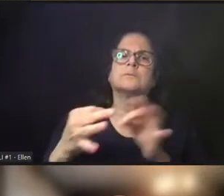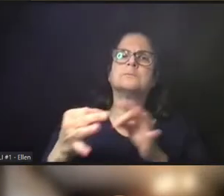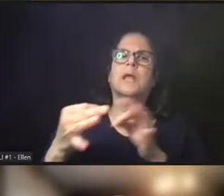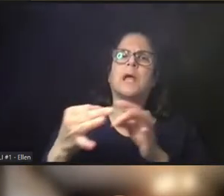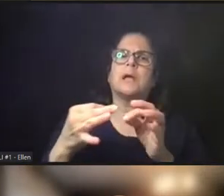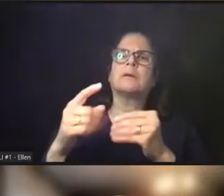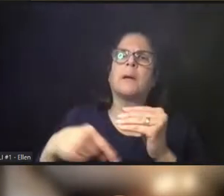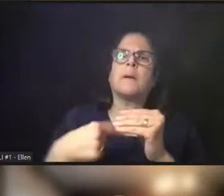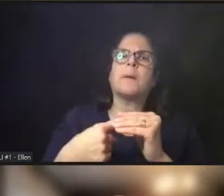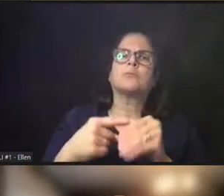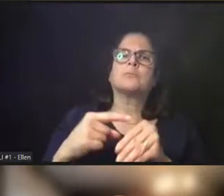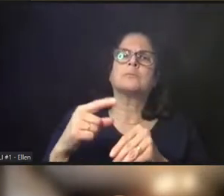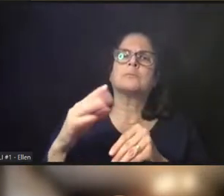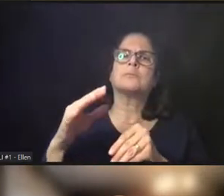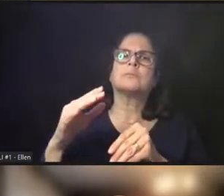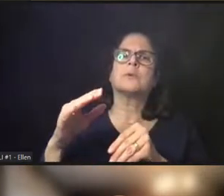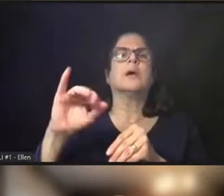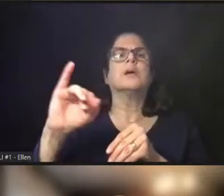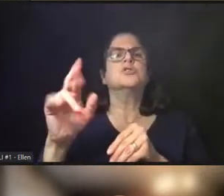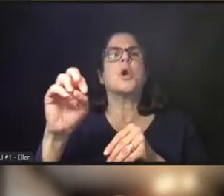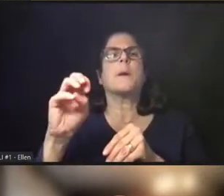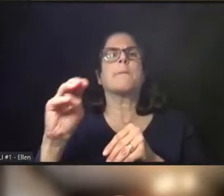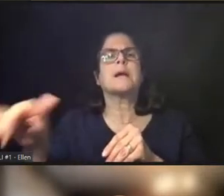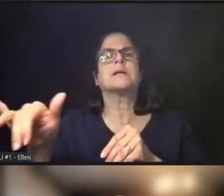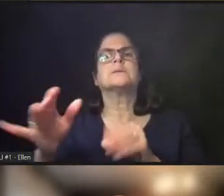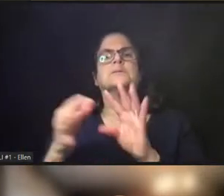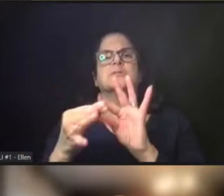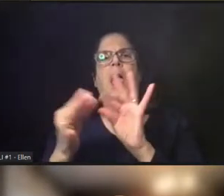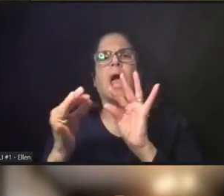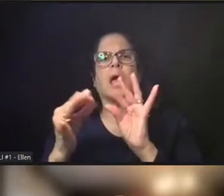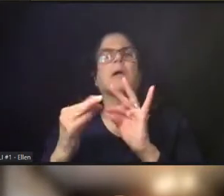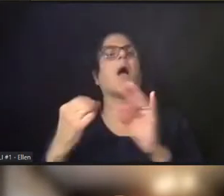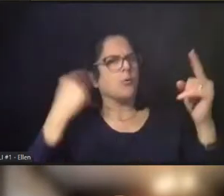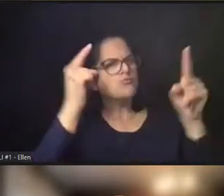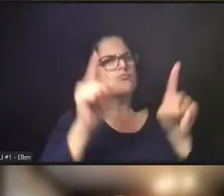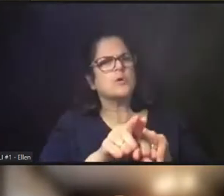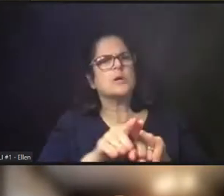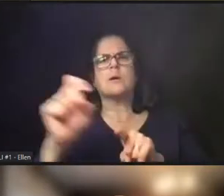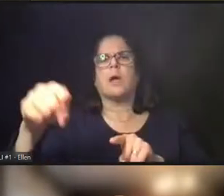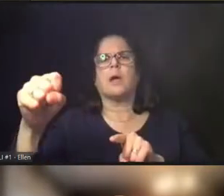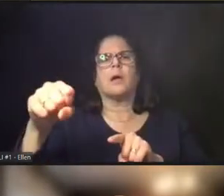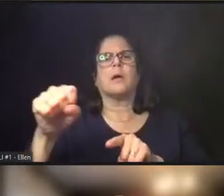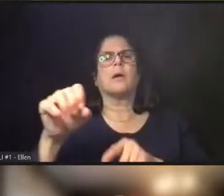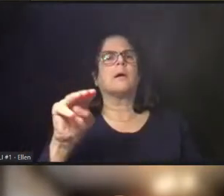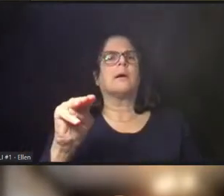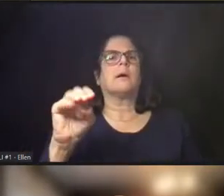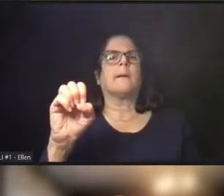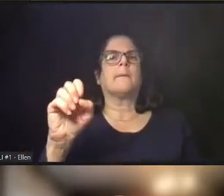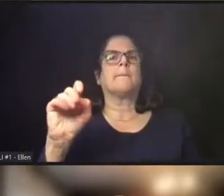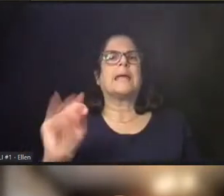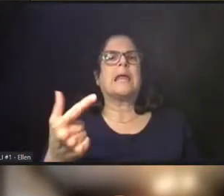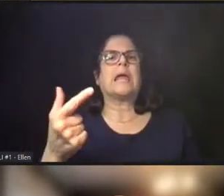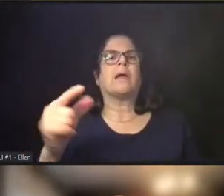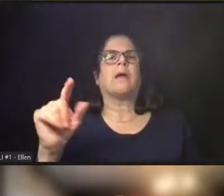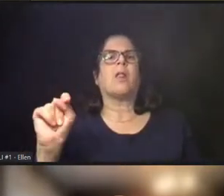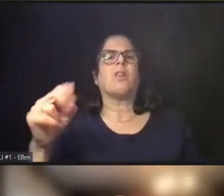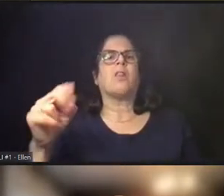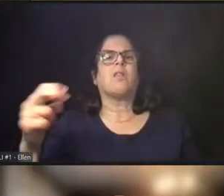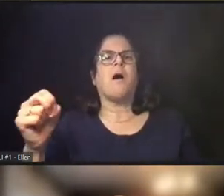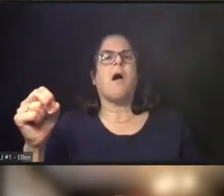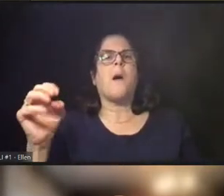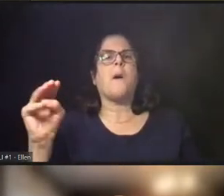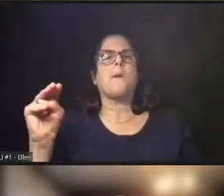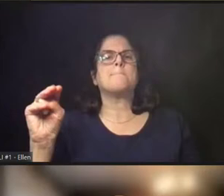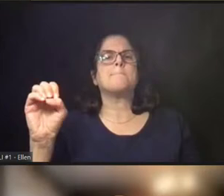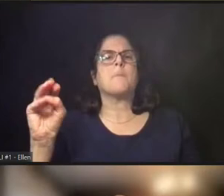saying. I agree completely with what everything Jeremy said, that really our meeting the moment plan is really focused on exactly